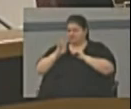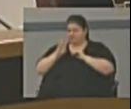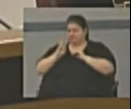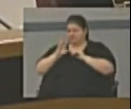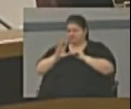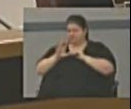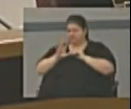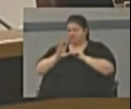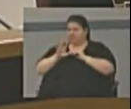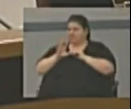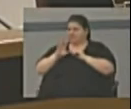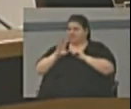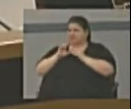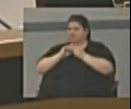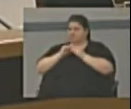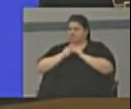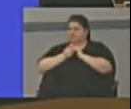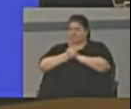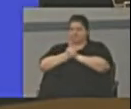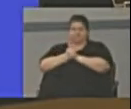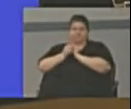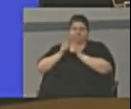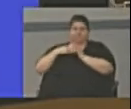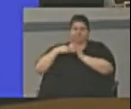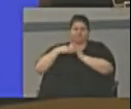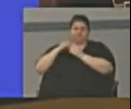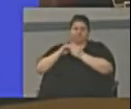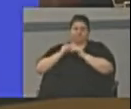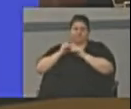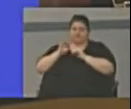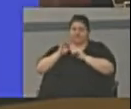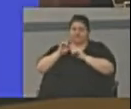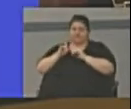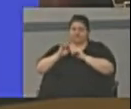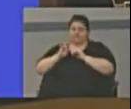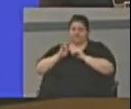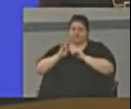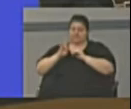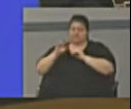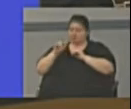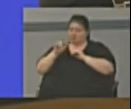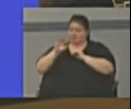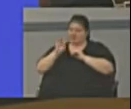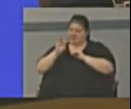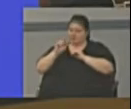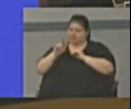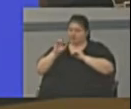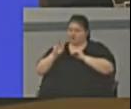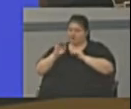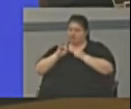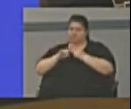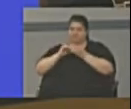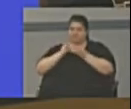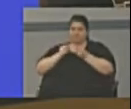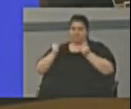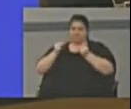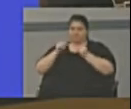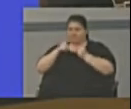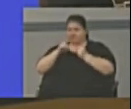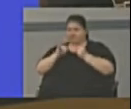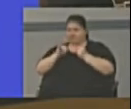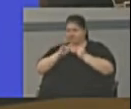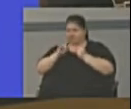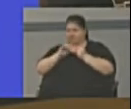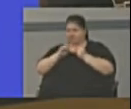1765, map amendment application number 829 to rezone property from the PI zone to the MXT zone for